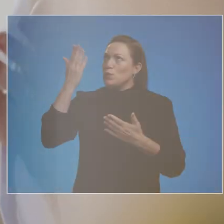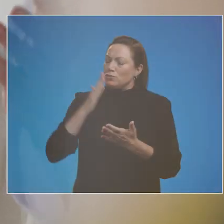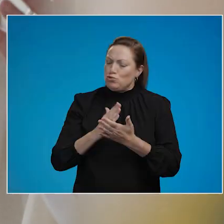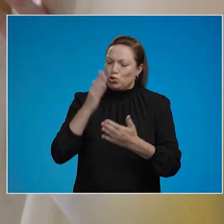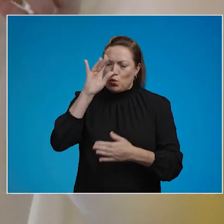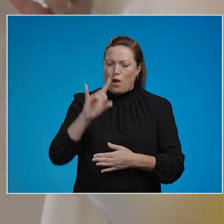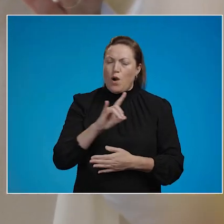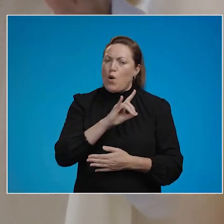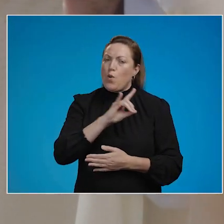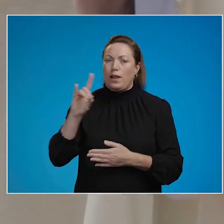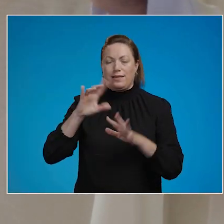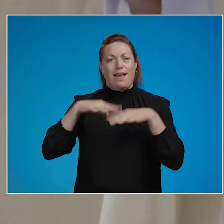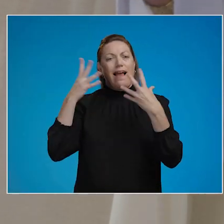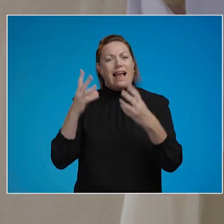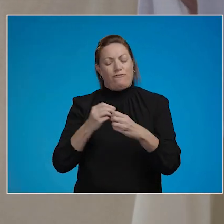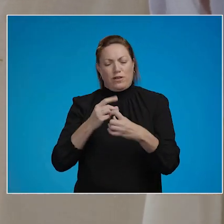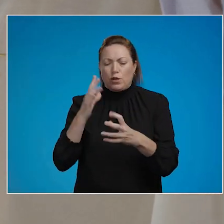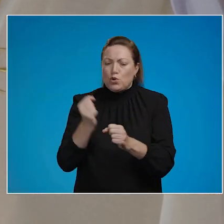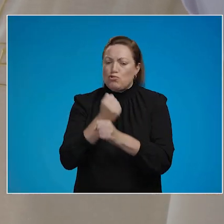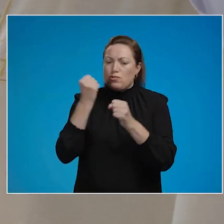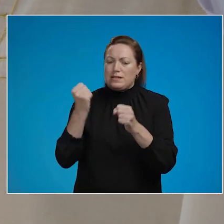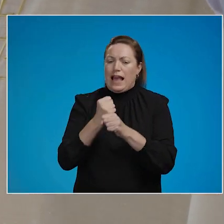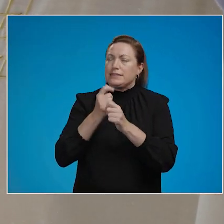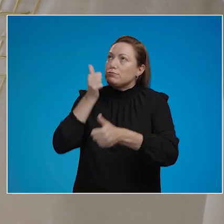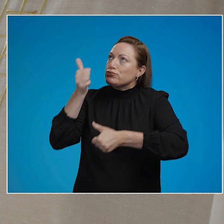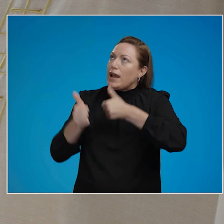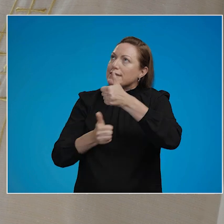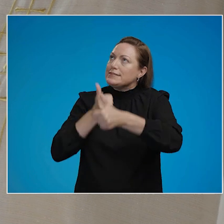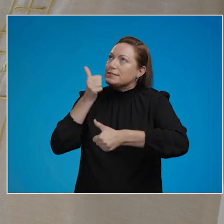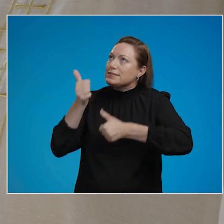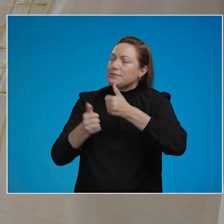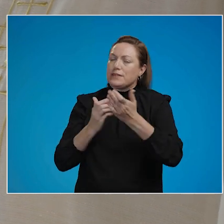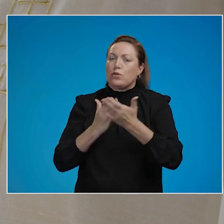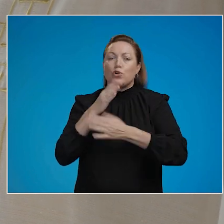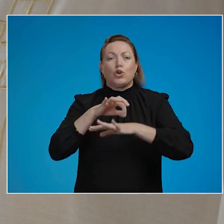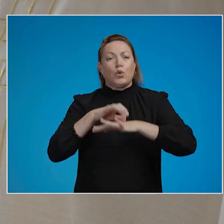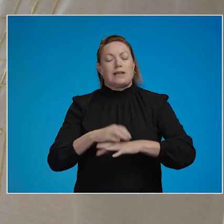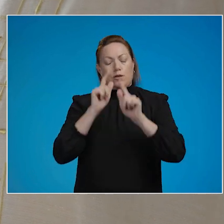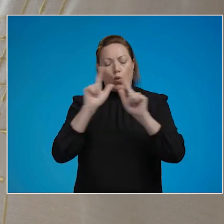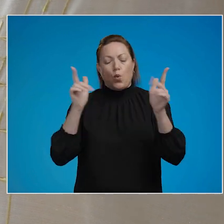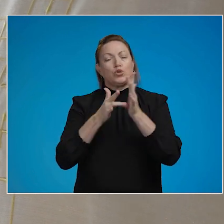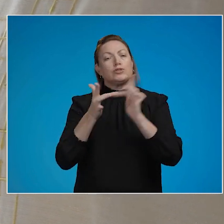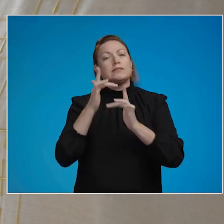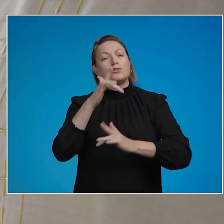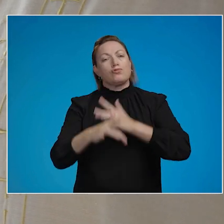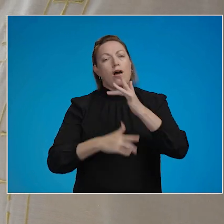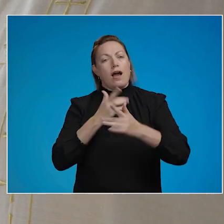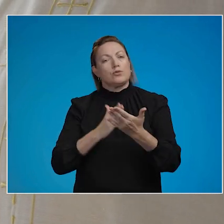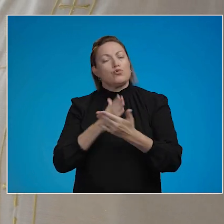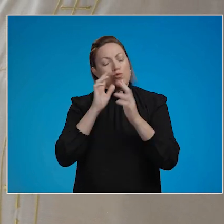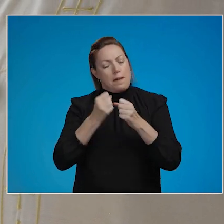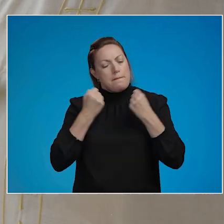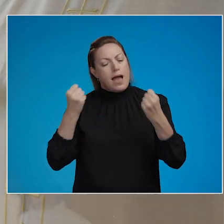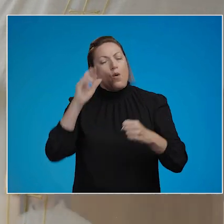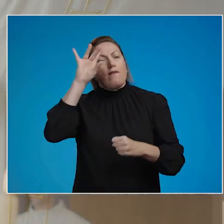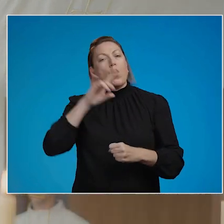You are indeed holy, O Lord, and all you have created rightly gives you praise. For through your Son, our Lord Jesus Christ, by the power and working of the